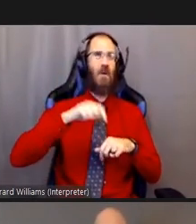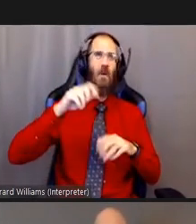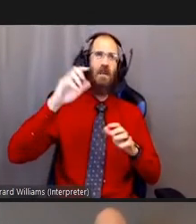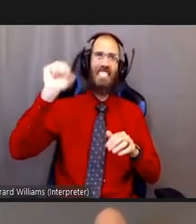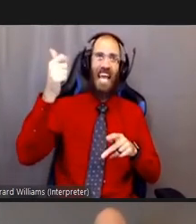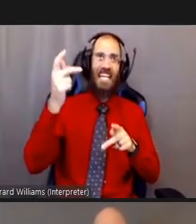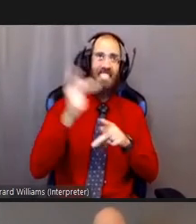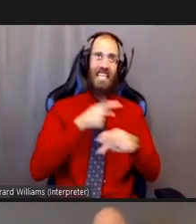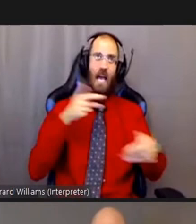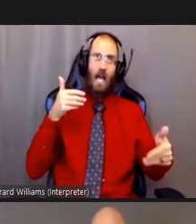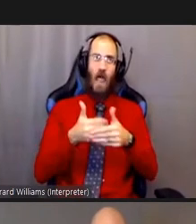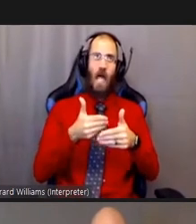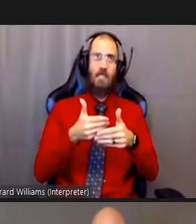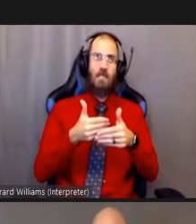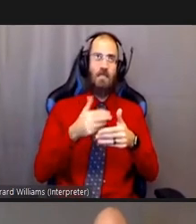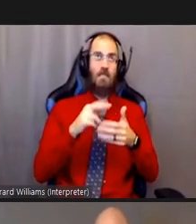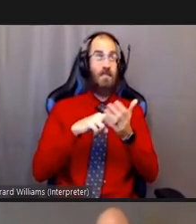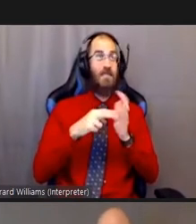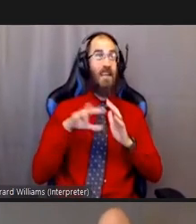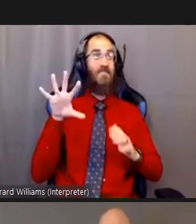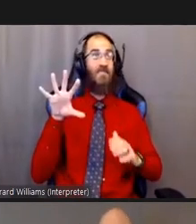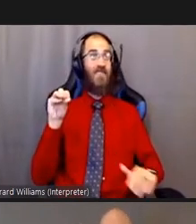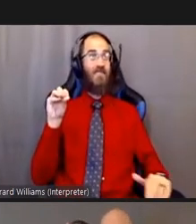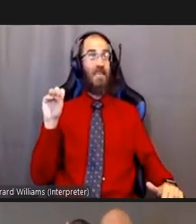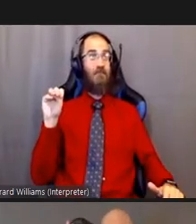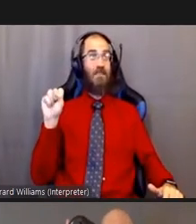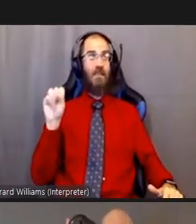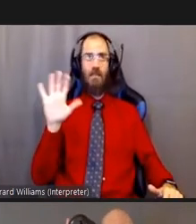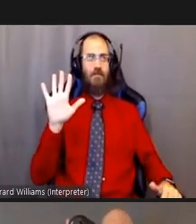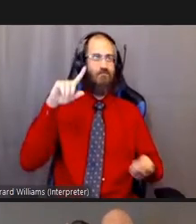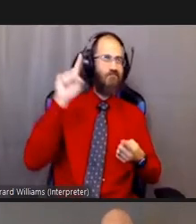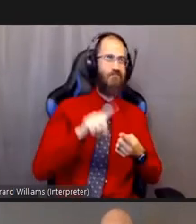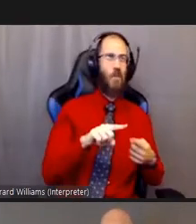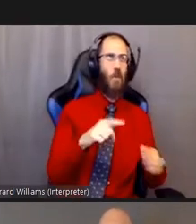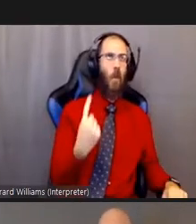So that'll be moving from 50 milliseconds to 1 millisecond.